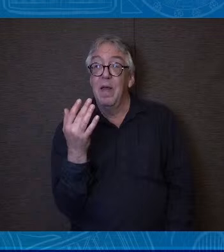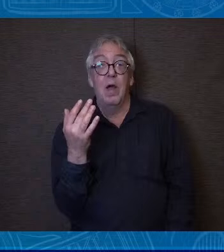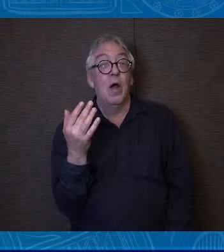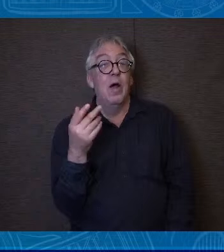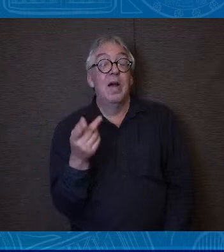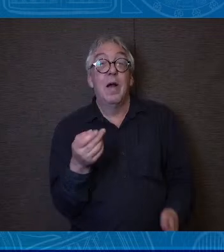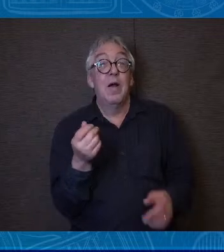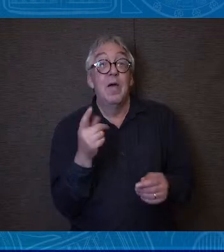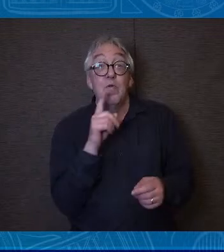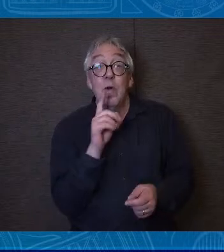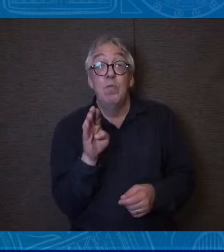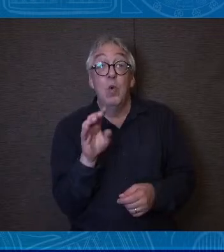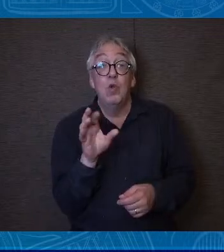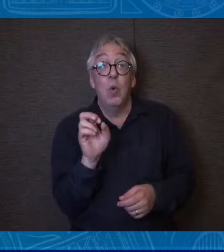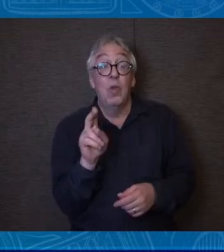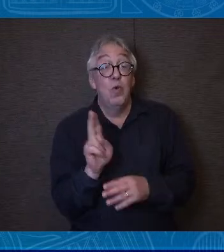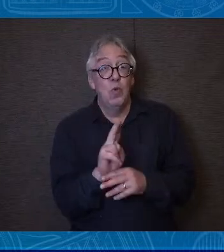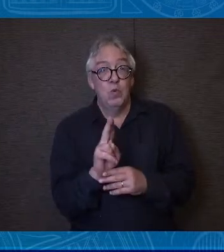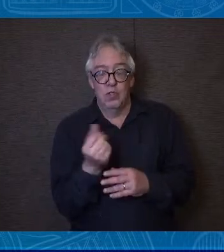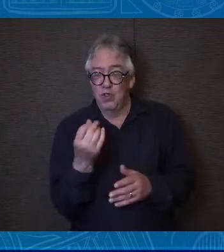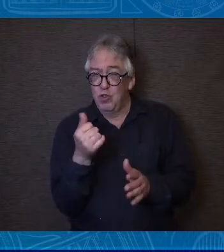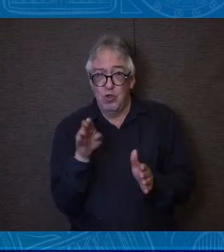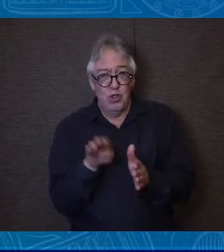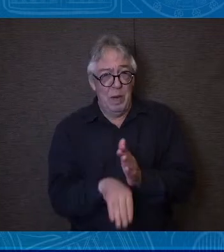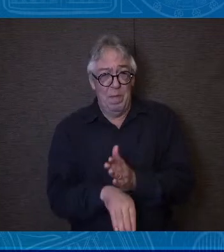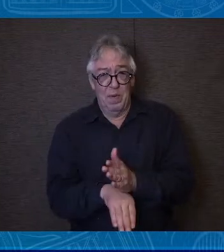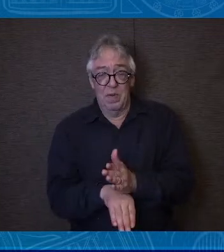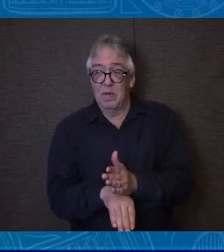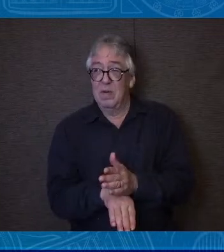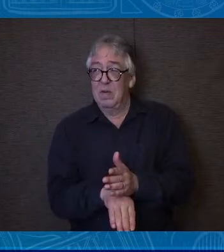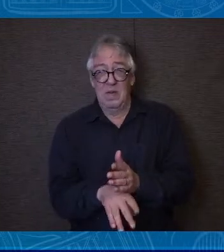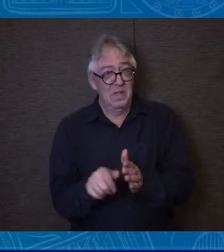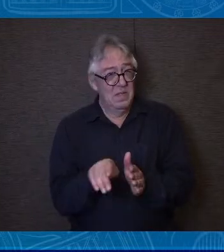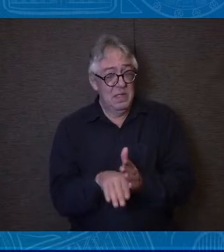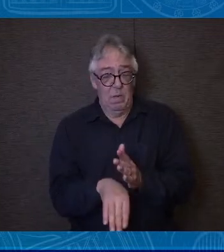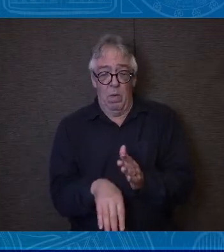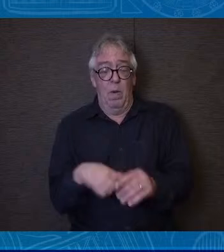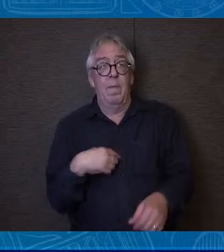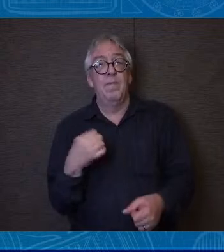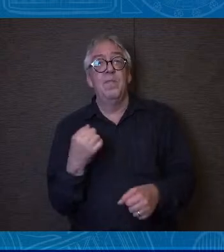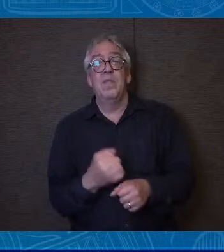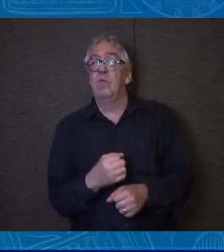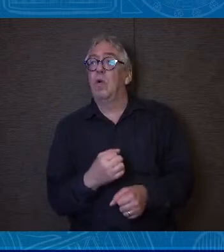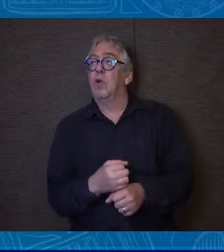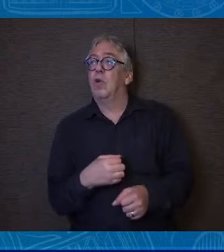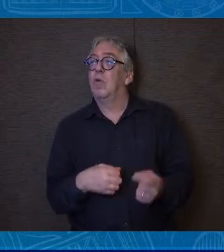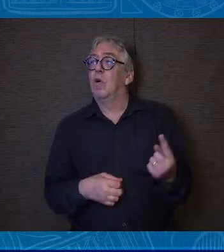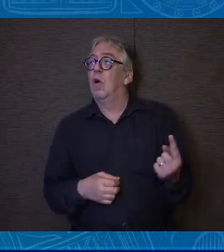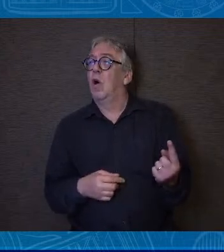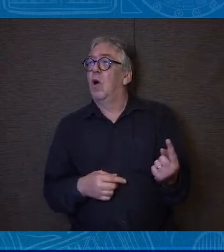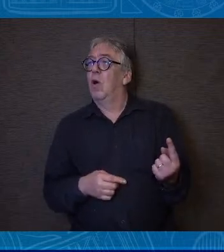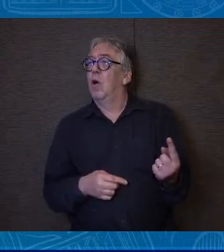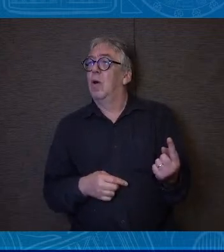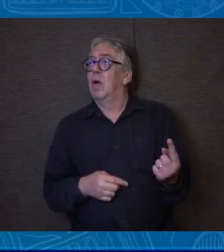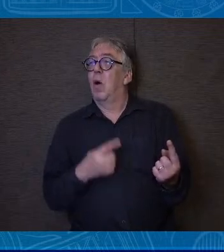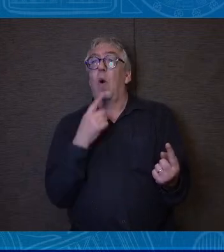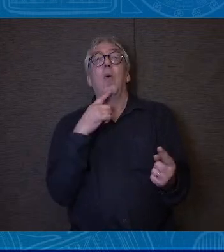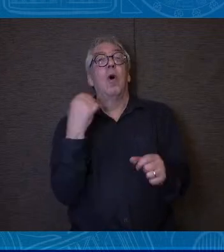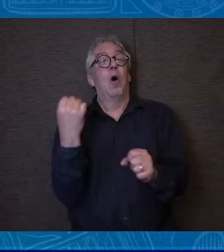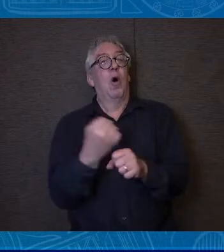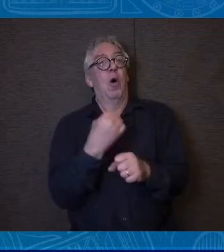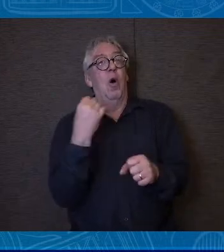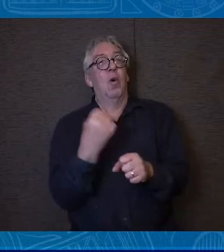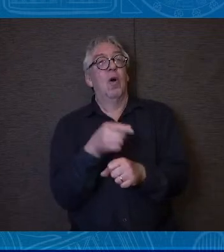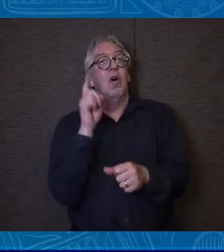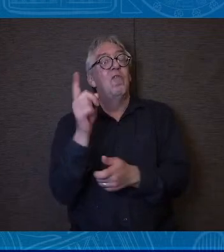cheap. So, for example, we are working for a specific bracelet, I don't know the term, for